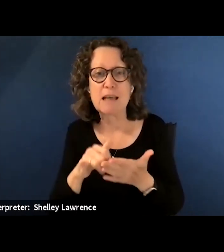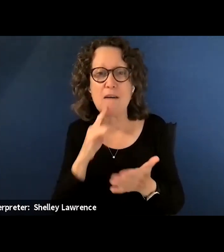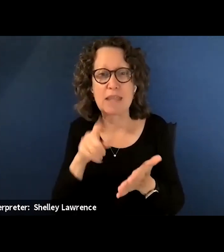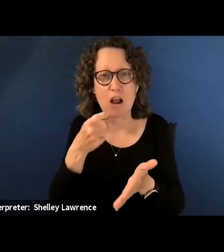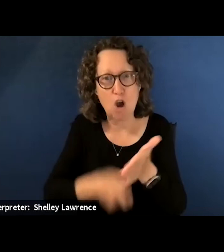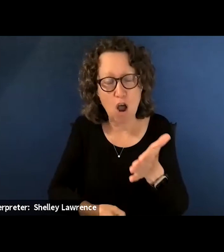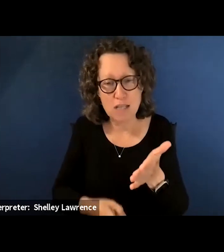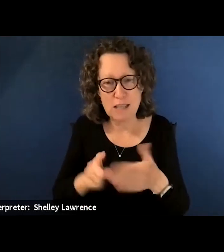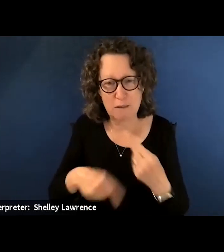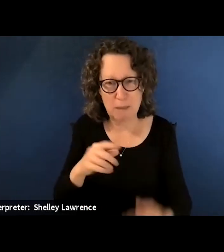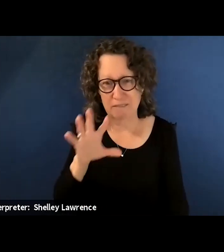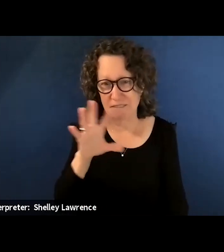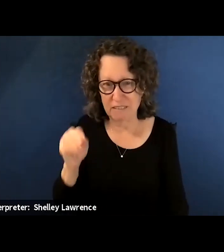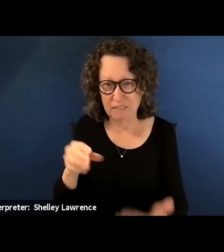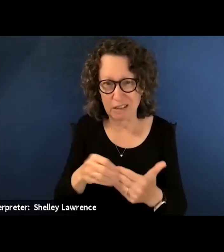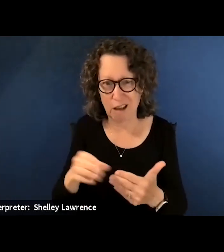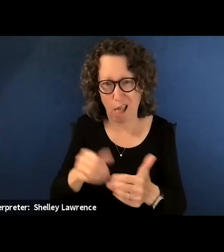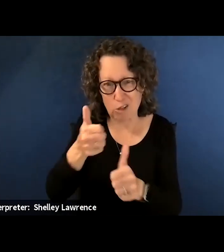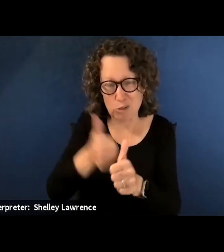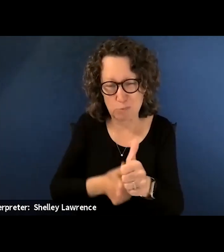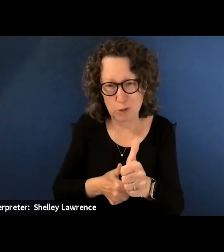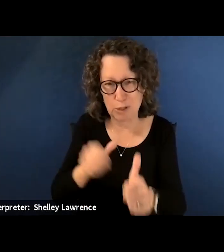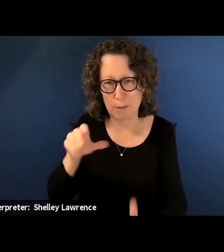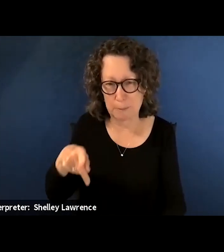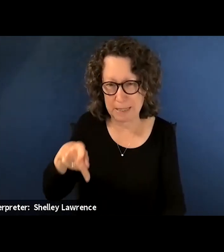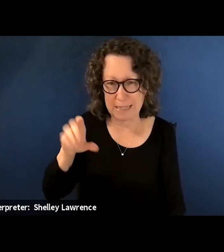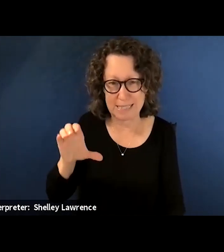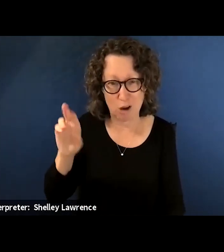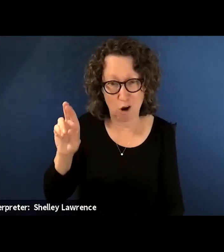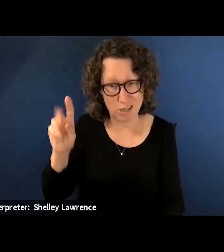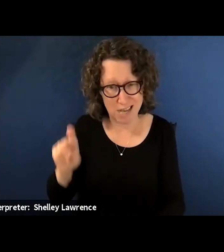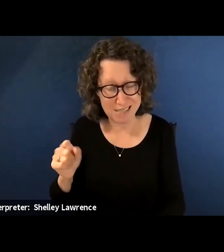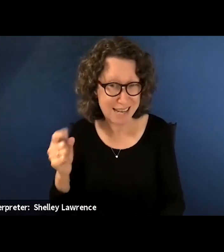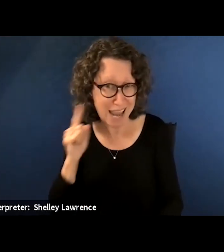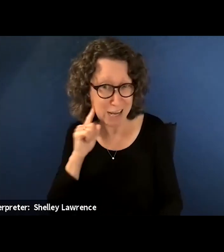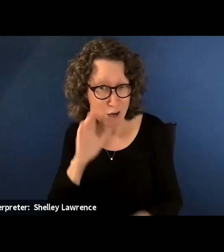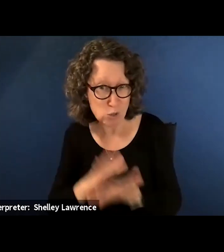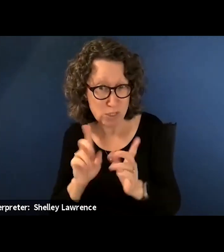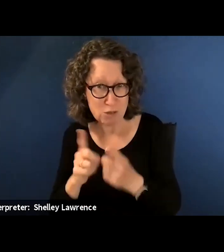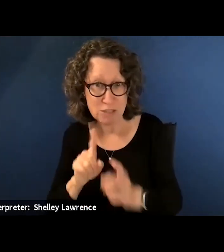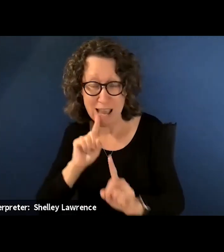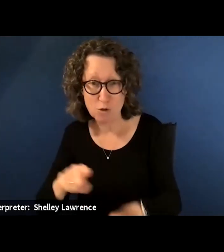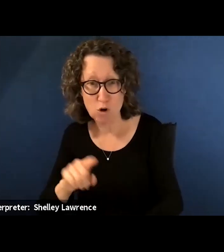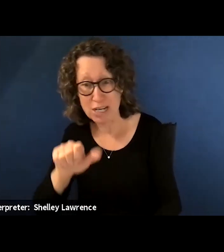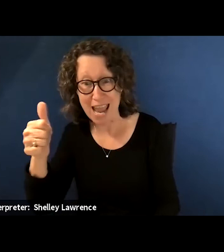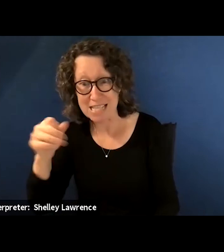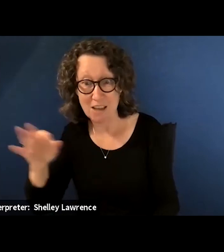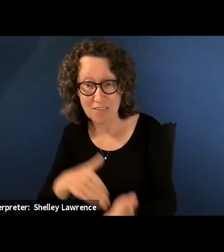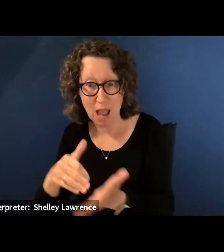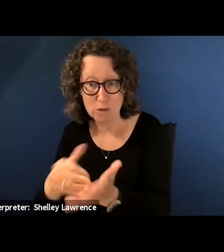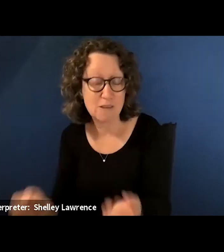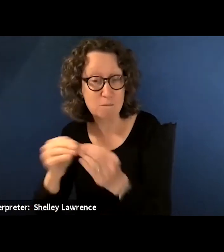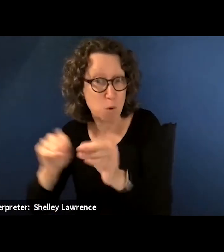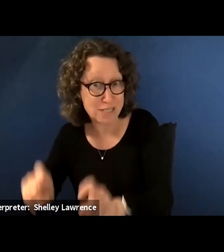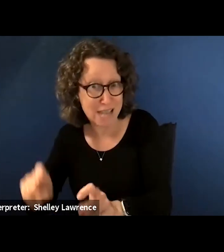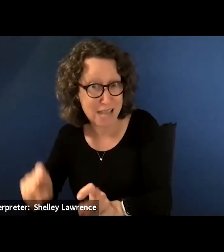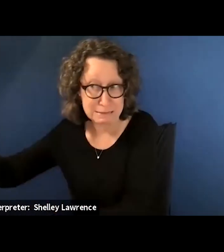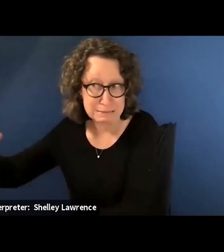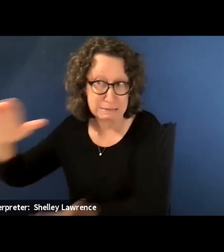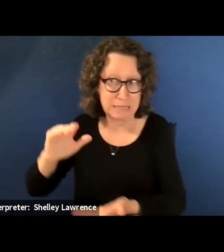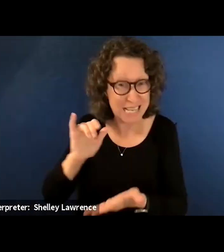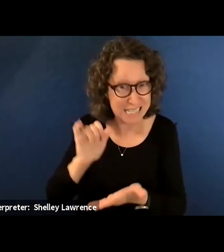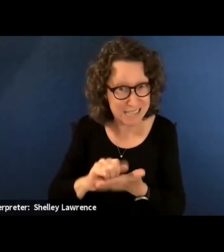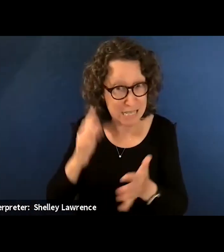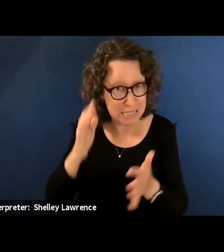of approximately $50 per PCR test? Did I hear the district has ordered tens of thousands of more tests? Is this mandate,